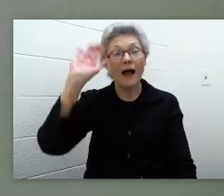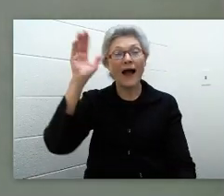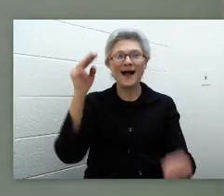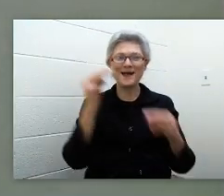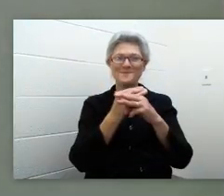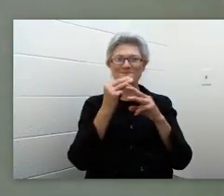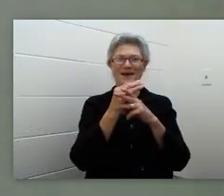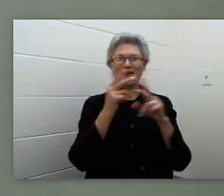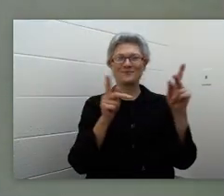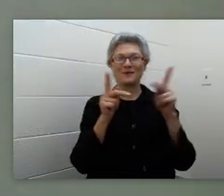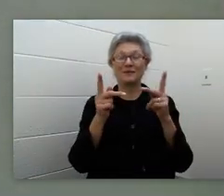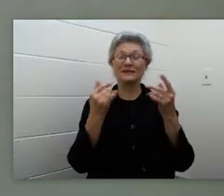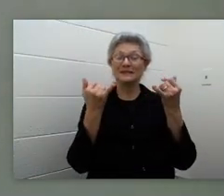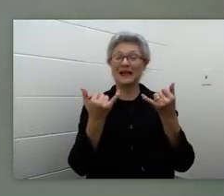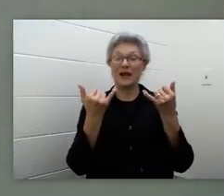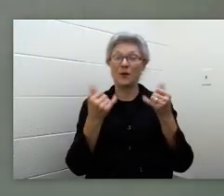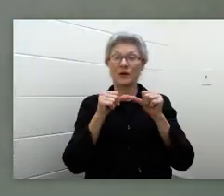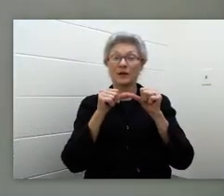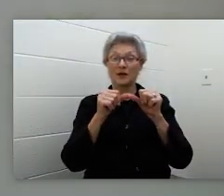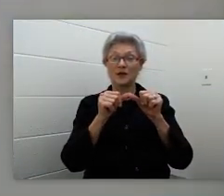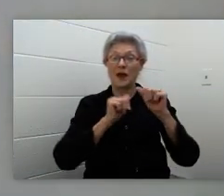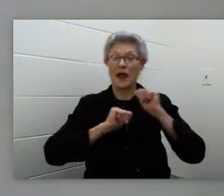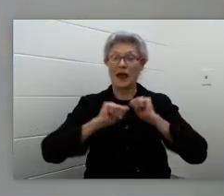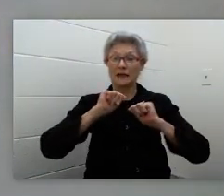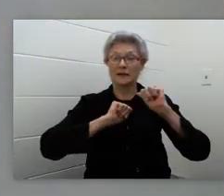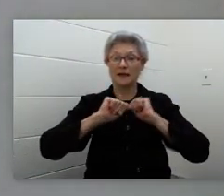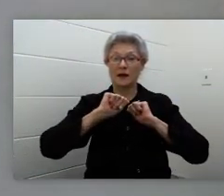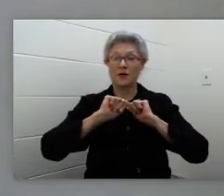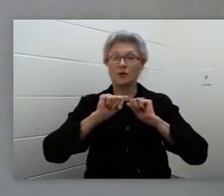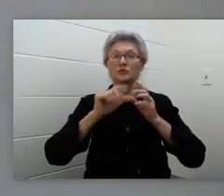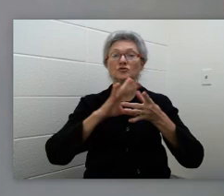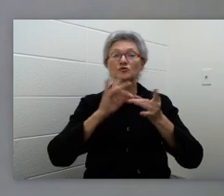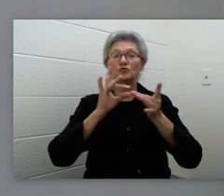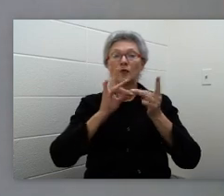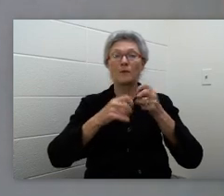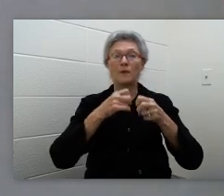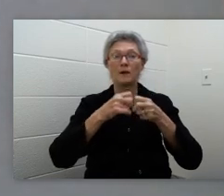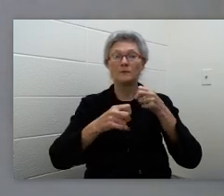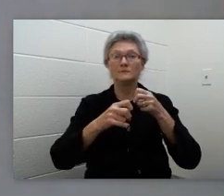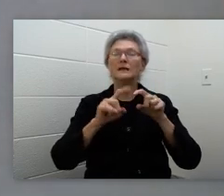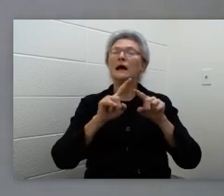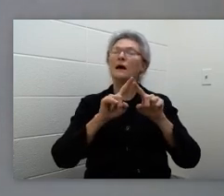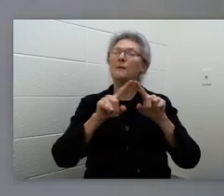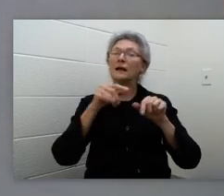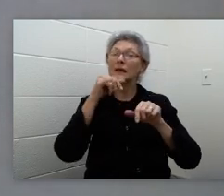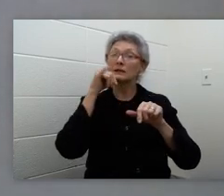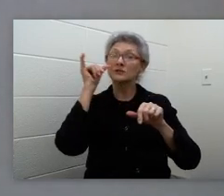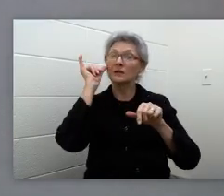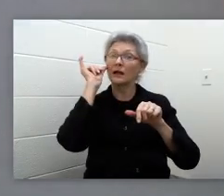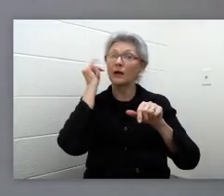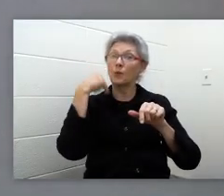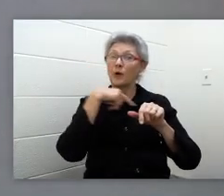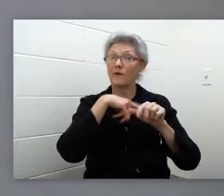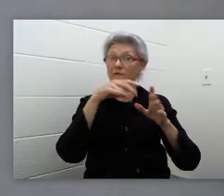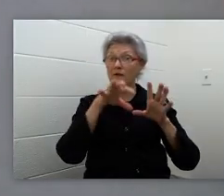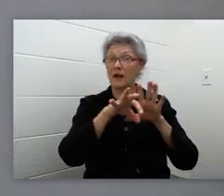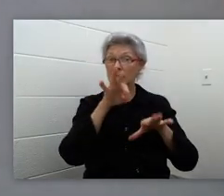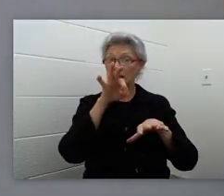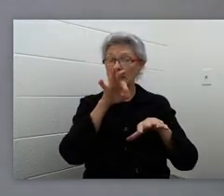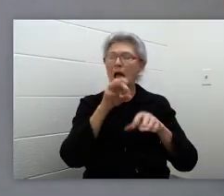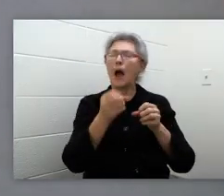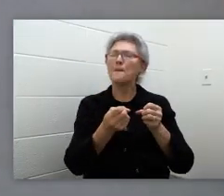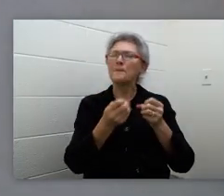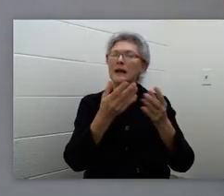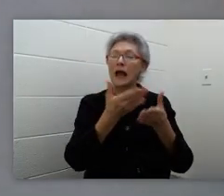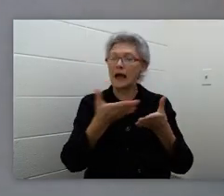Today we are going to continue acting out word problems, but yesterday we were finding the number of